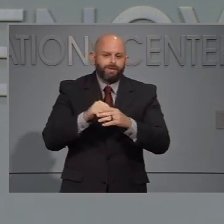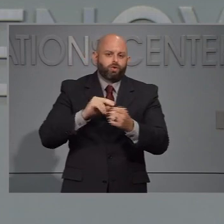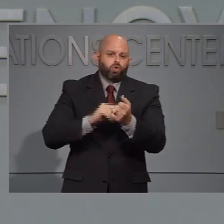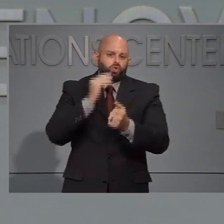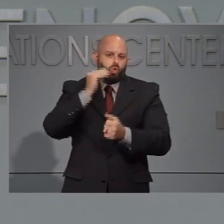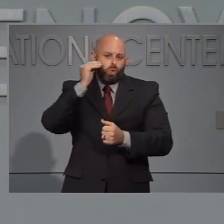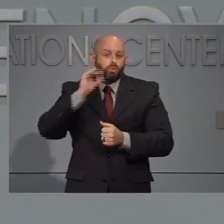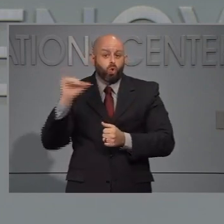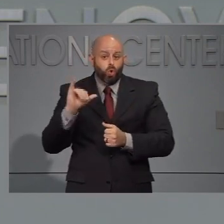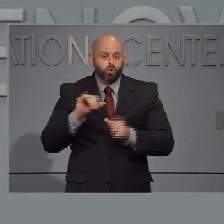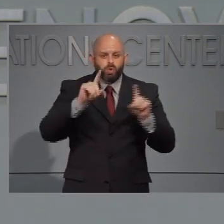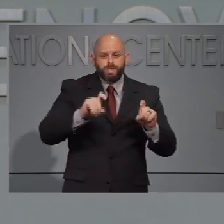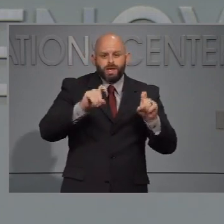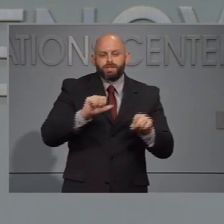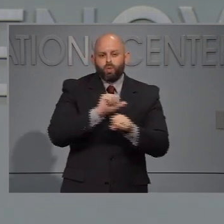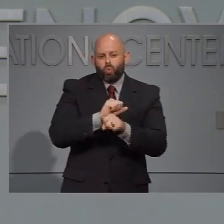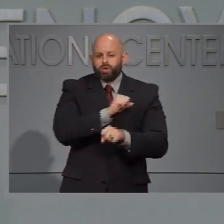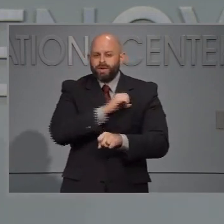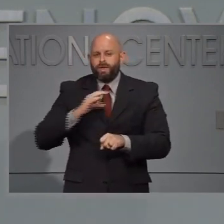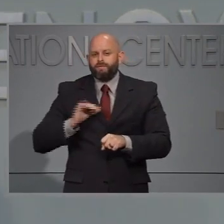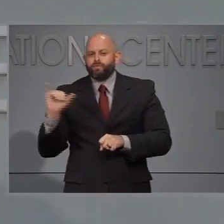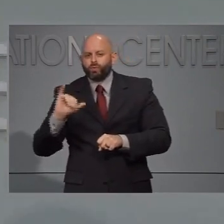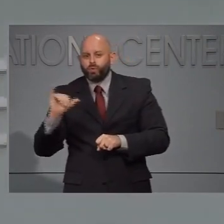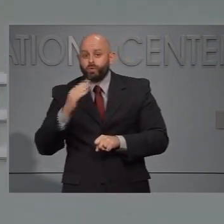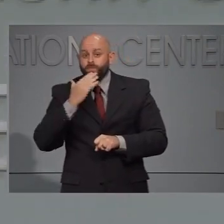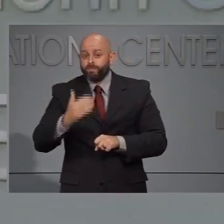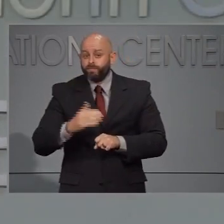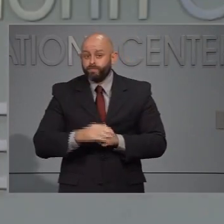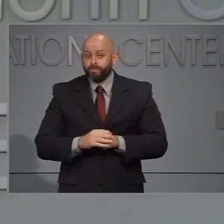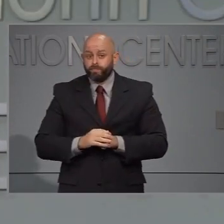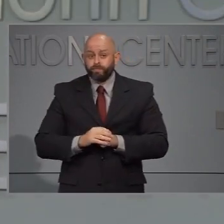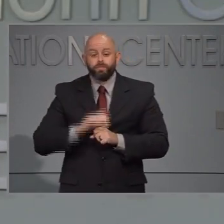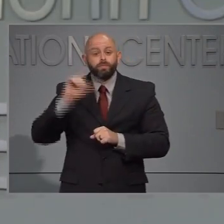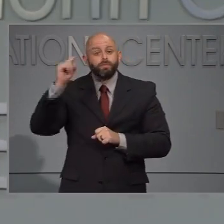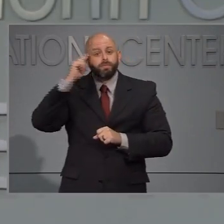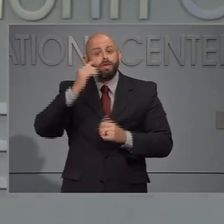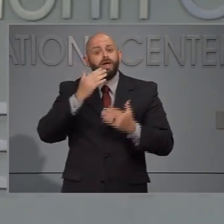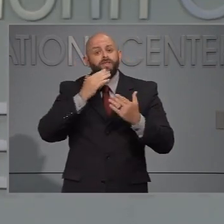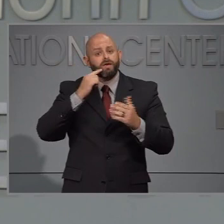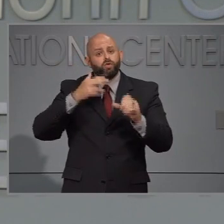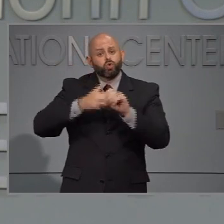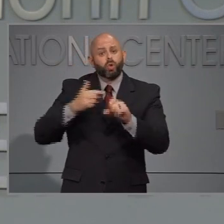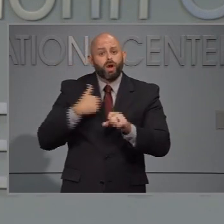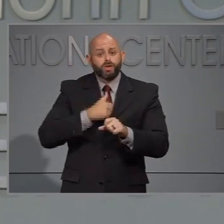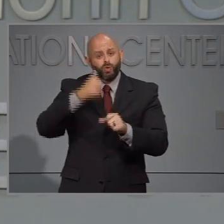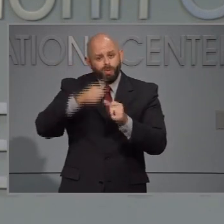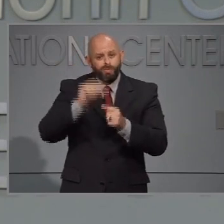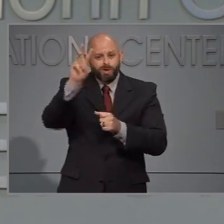Thanks everybody for joining us, and remember the 3 W's.